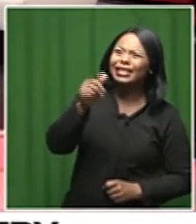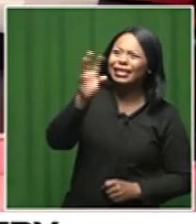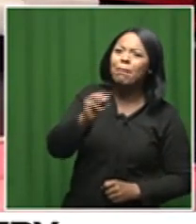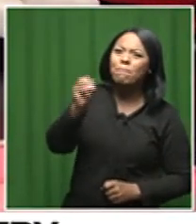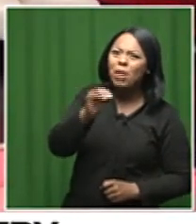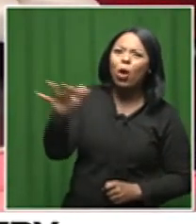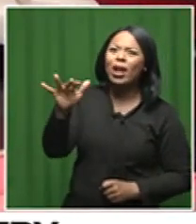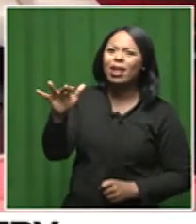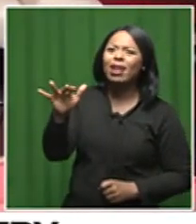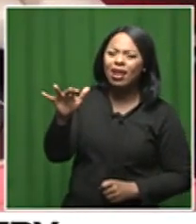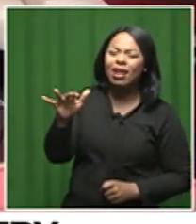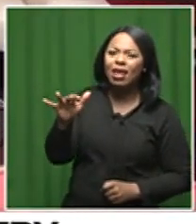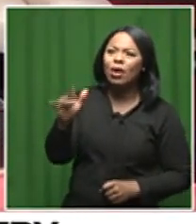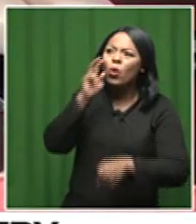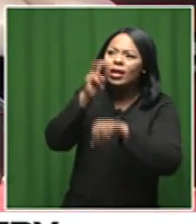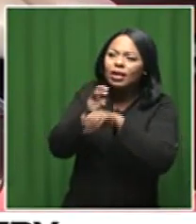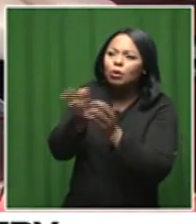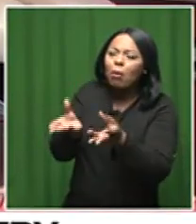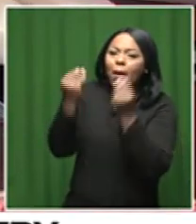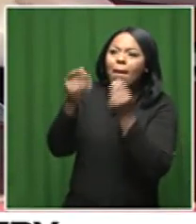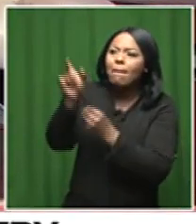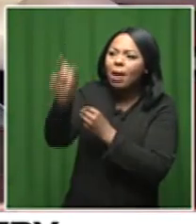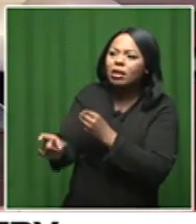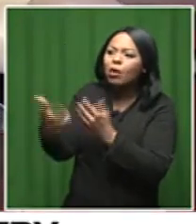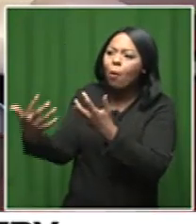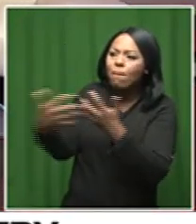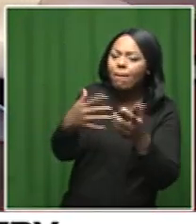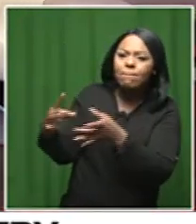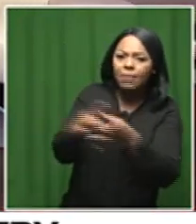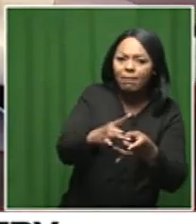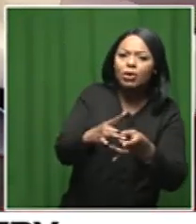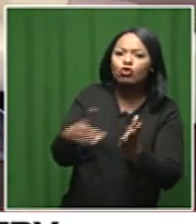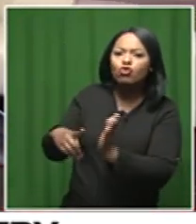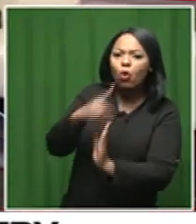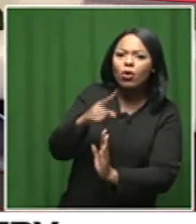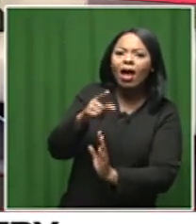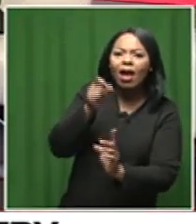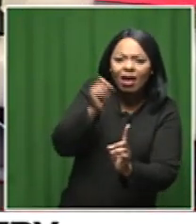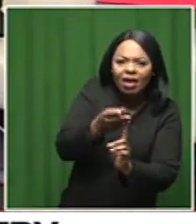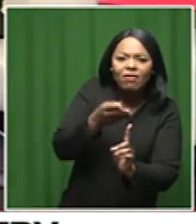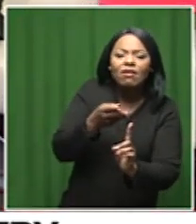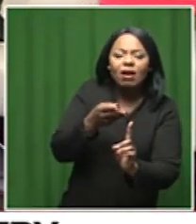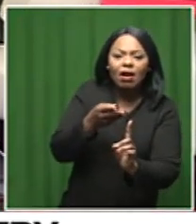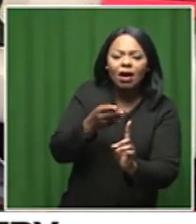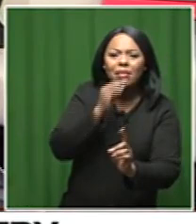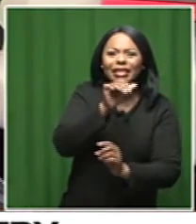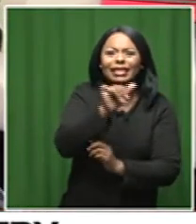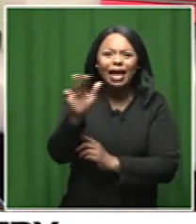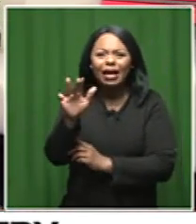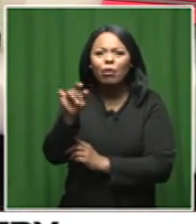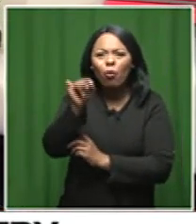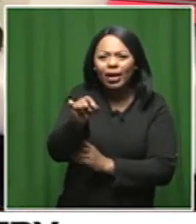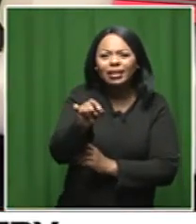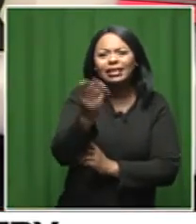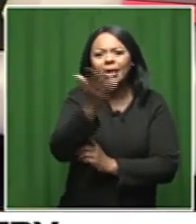international donor for you to get your transplant. But that seems highly unlikely that there are 59-point-something million people that don't